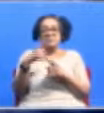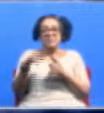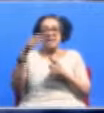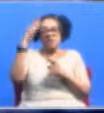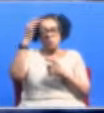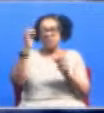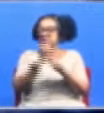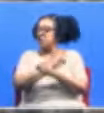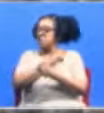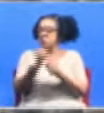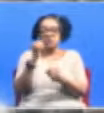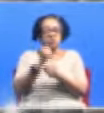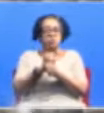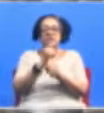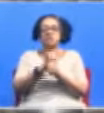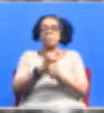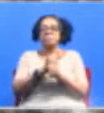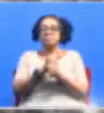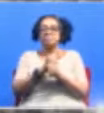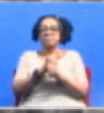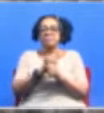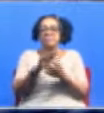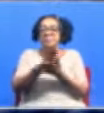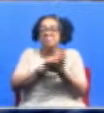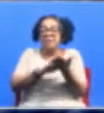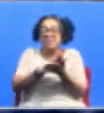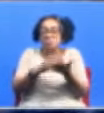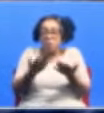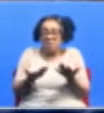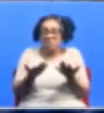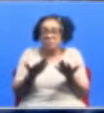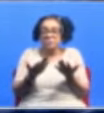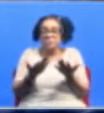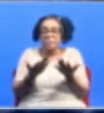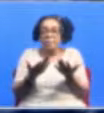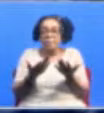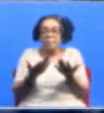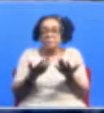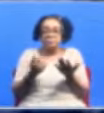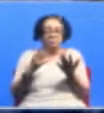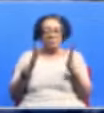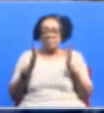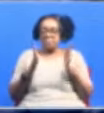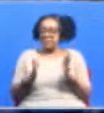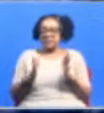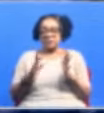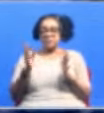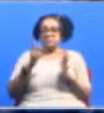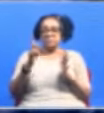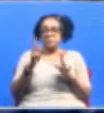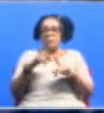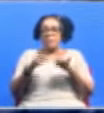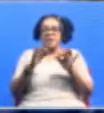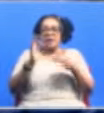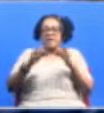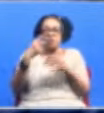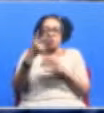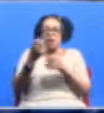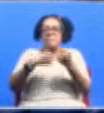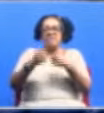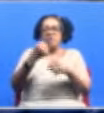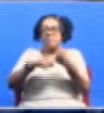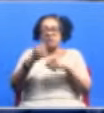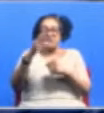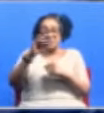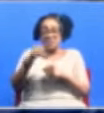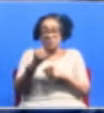What is your basis of that argument? I mean, let us not personalize this, but if you look at, you know, if you look at the performance of the Chief Justice